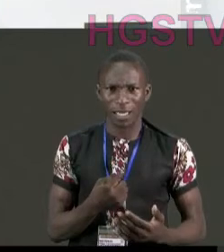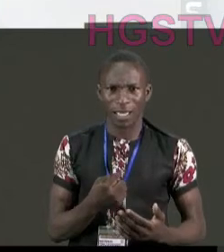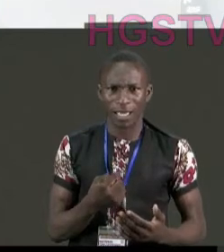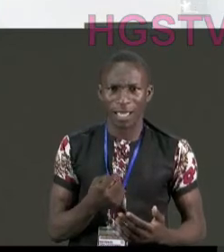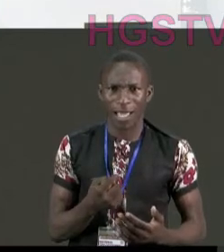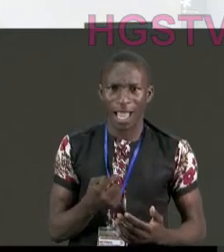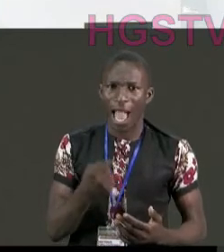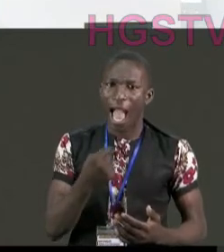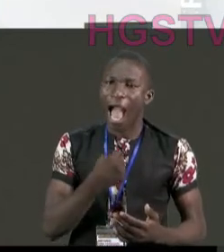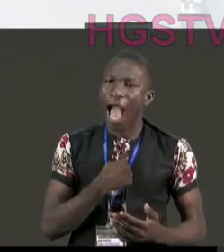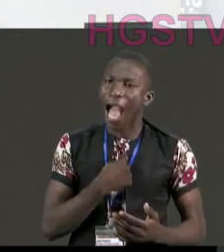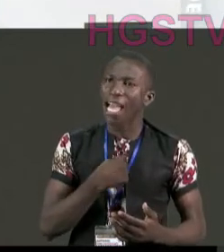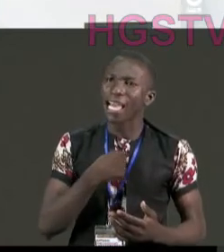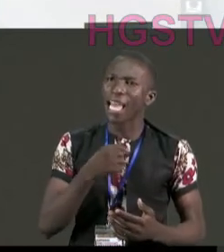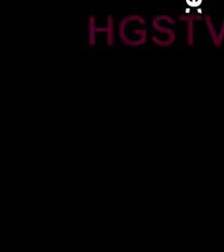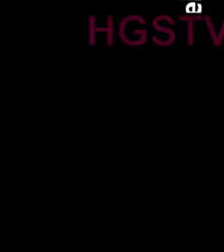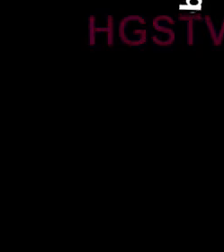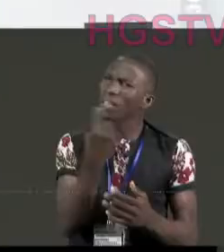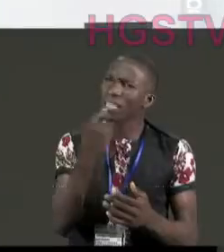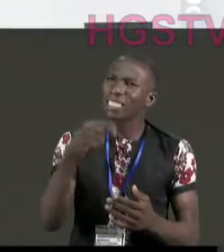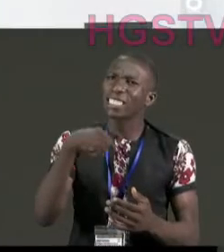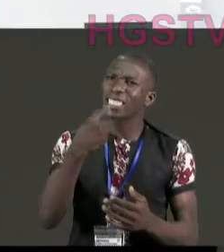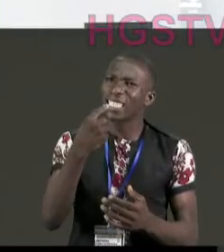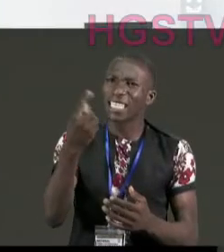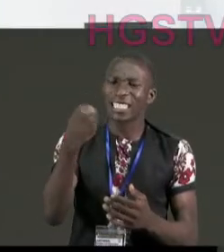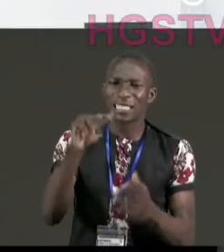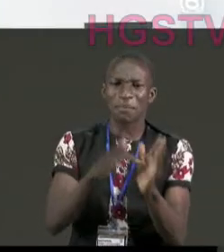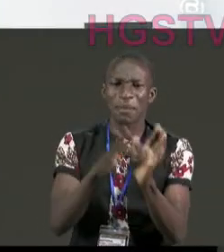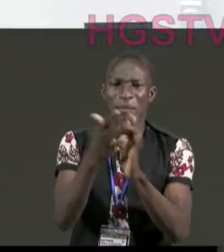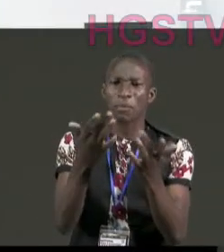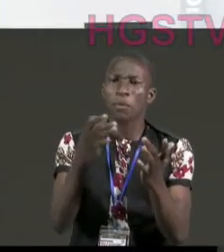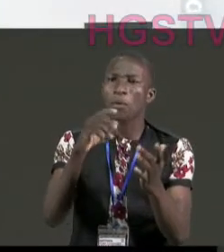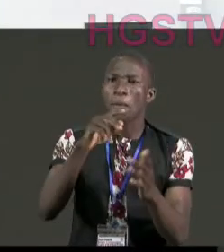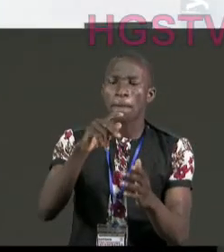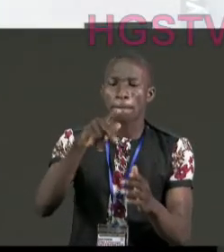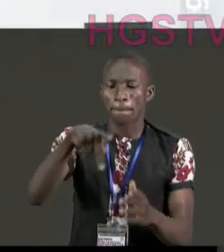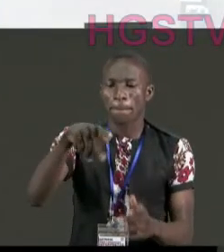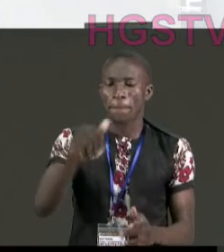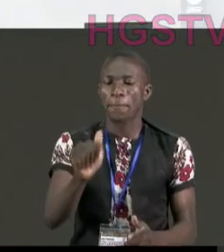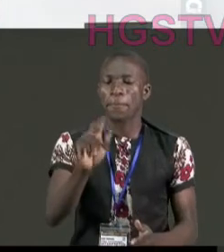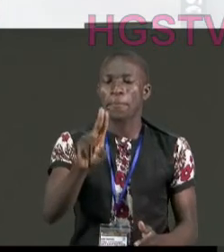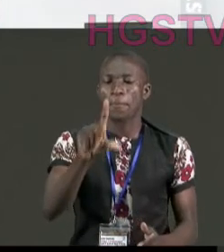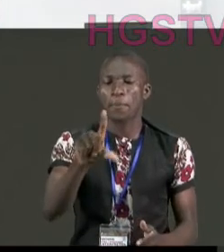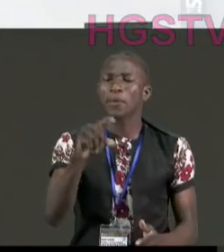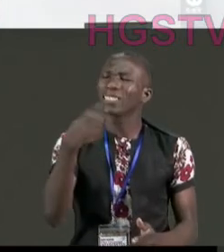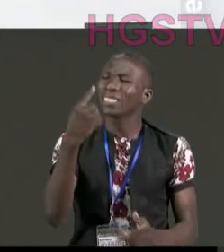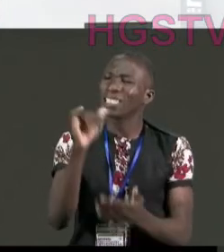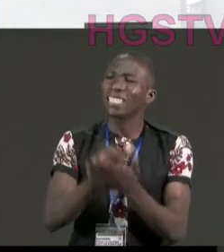merely quoting the Bible. Paul says, pray for us.